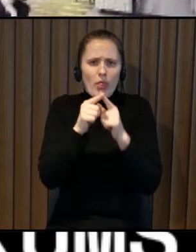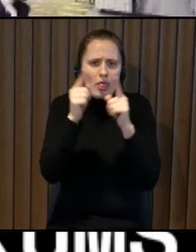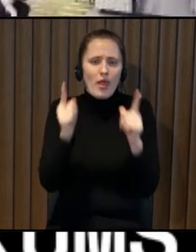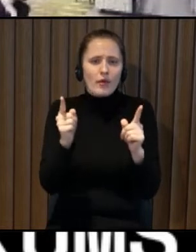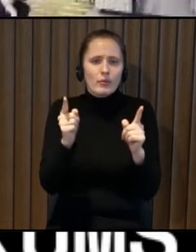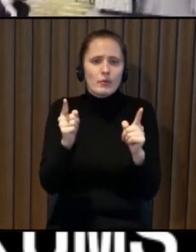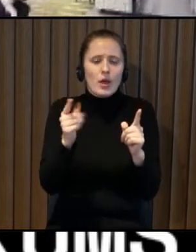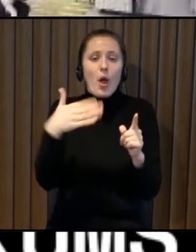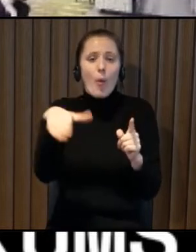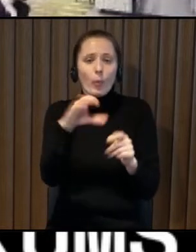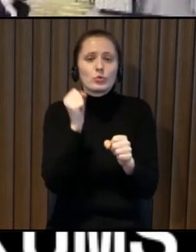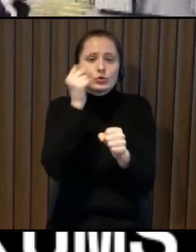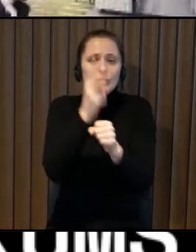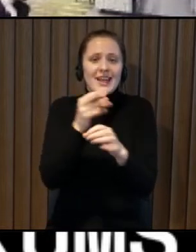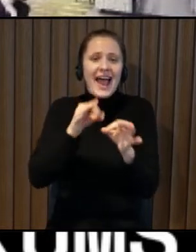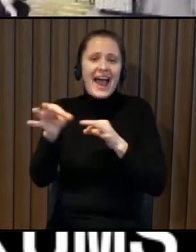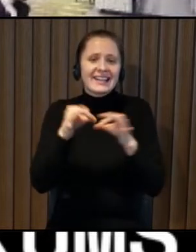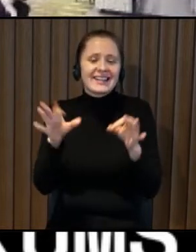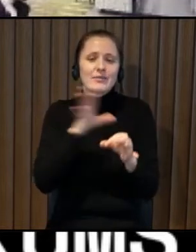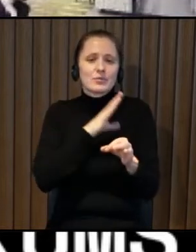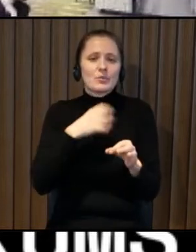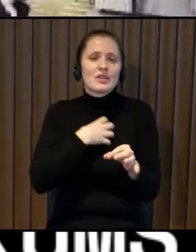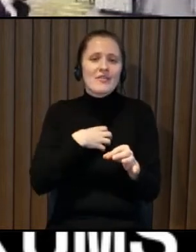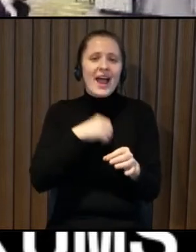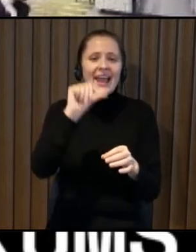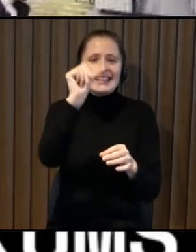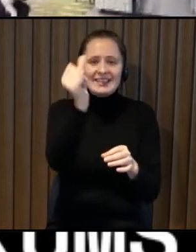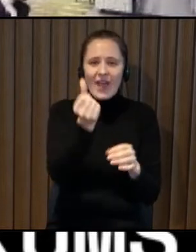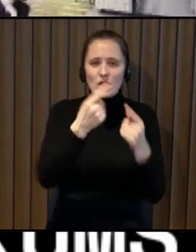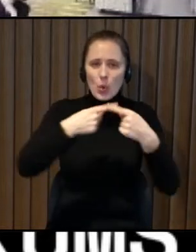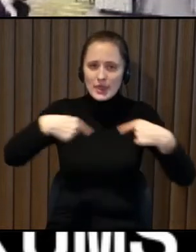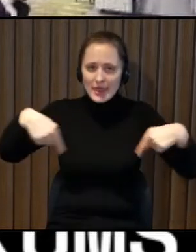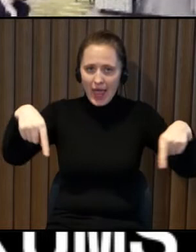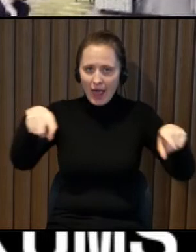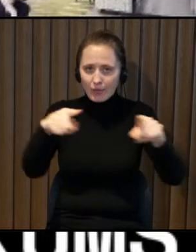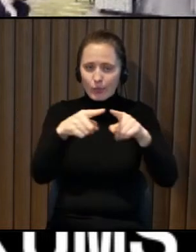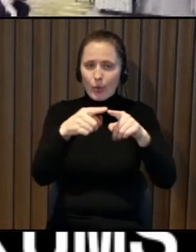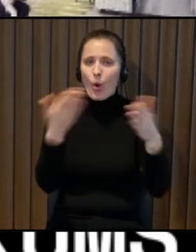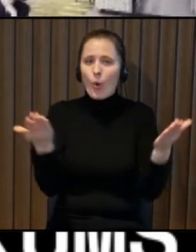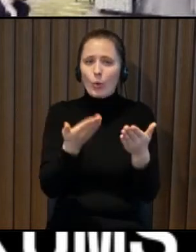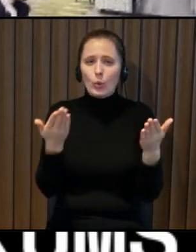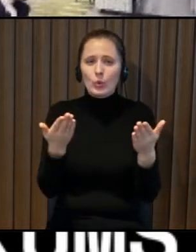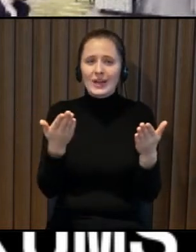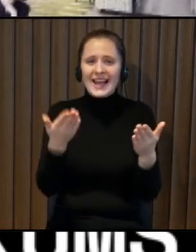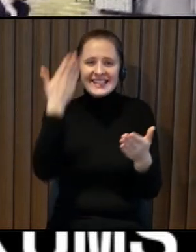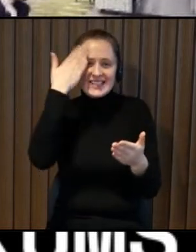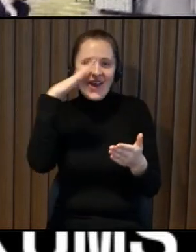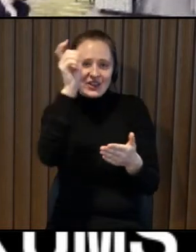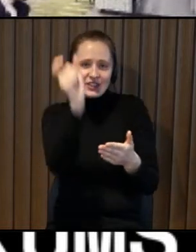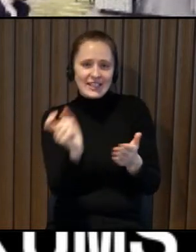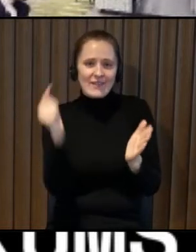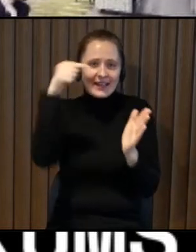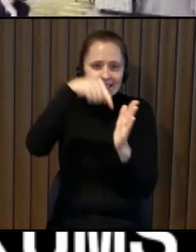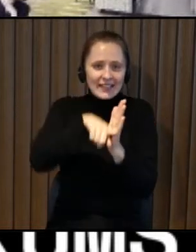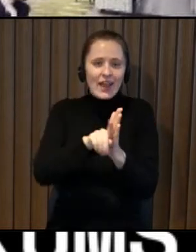trying to understand this sentence, you might have difficulties. But we said them that we